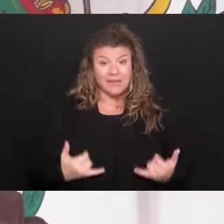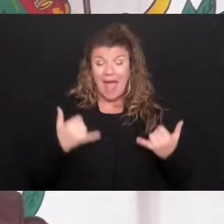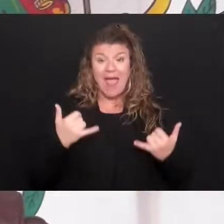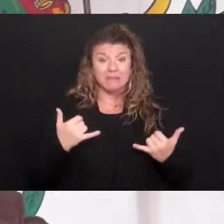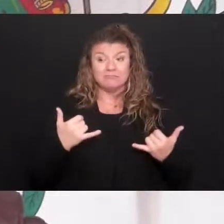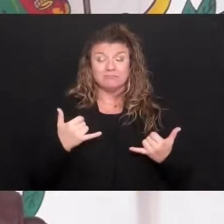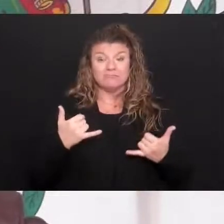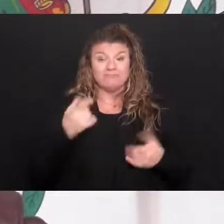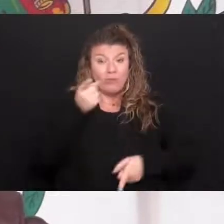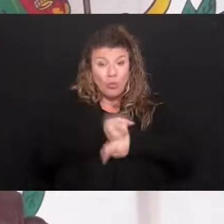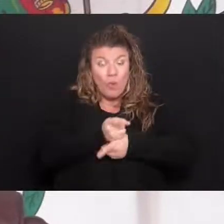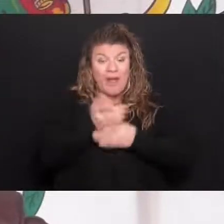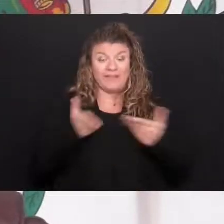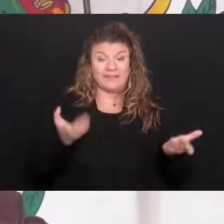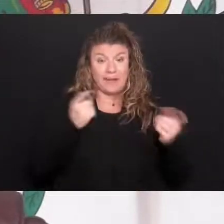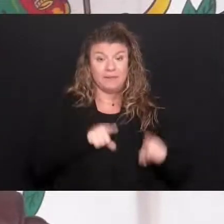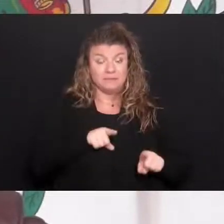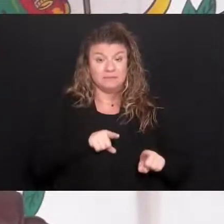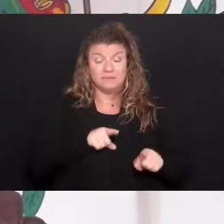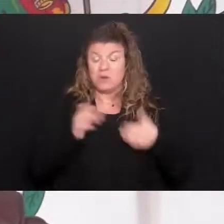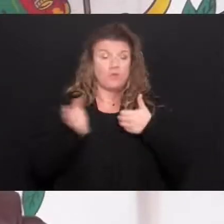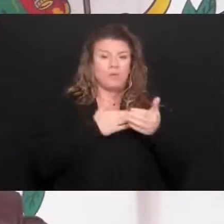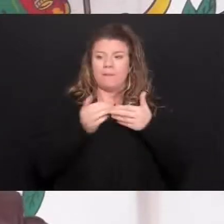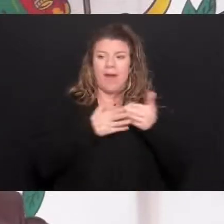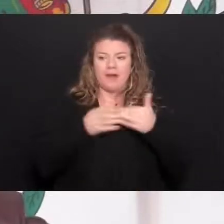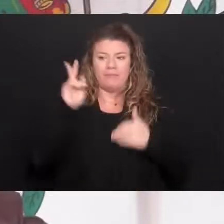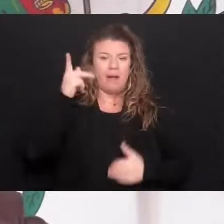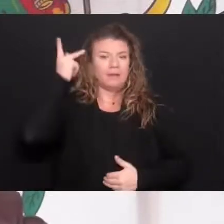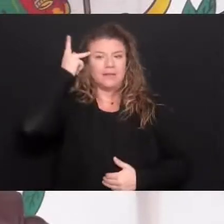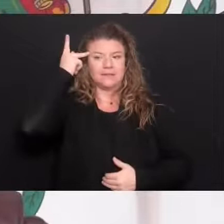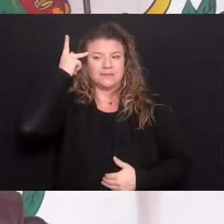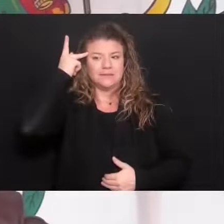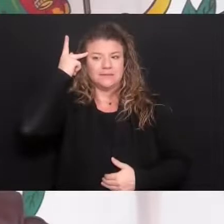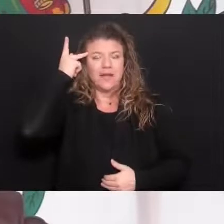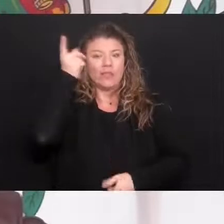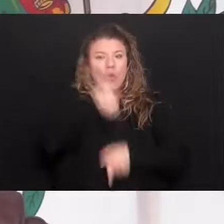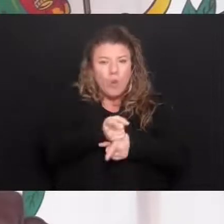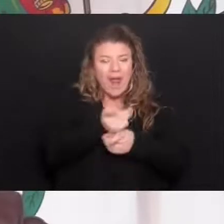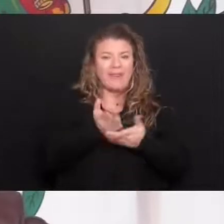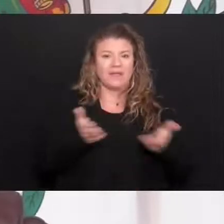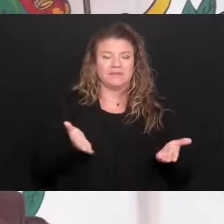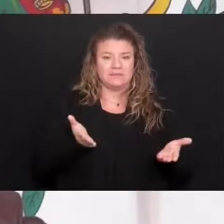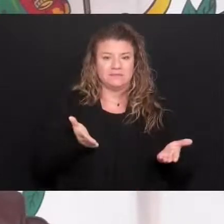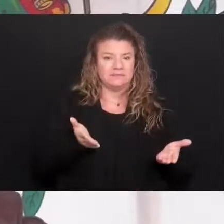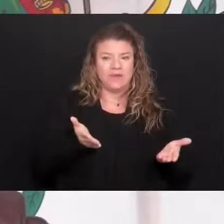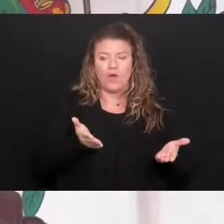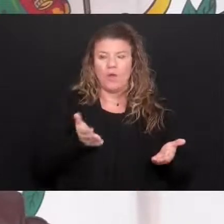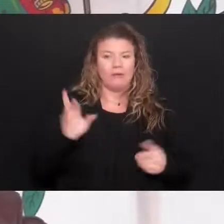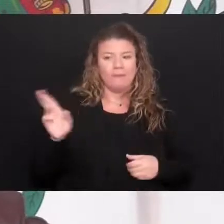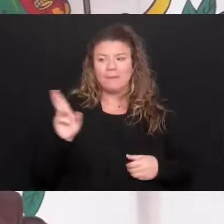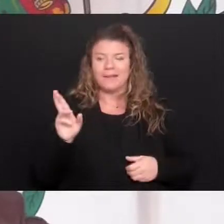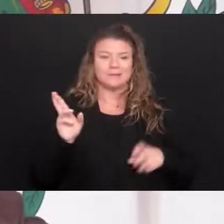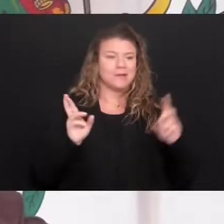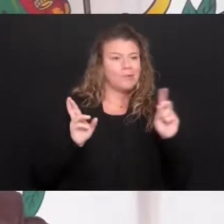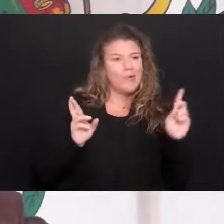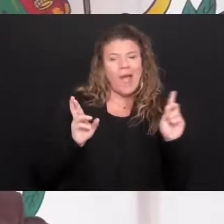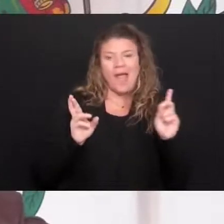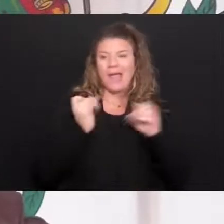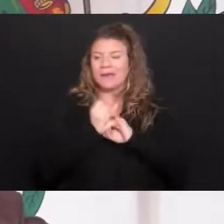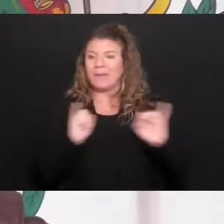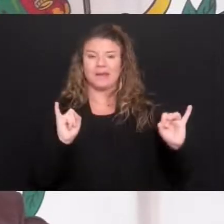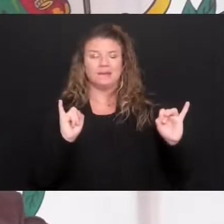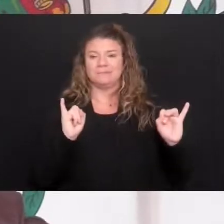are doing the right things, irregardless of politics, the right things, whether you're a Republican or a Democrat or an